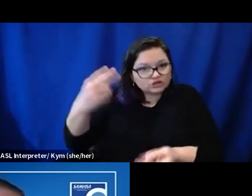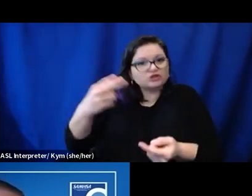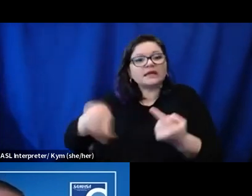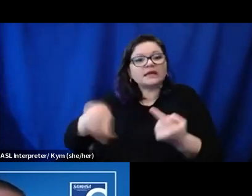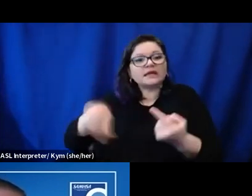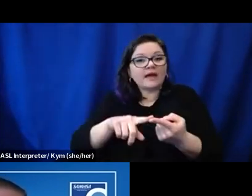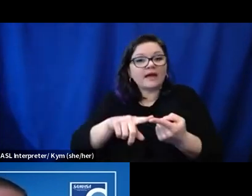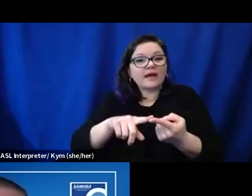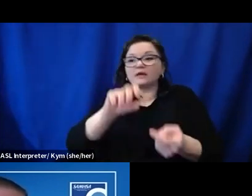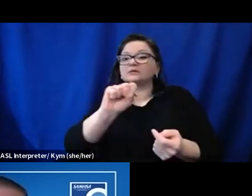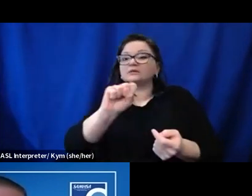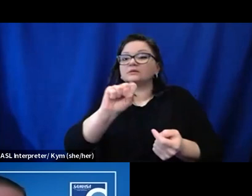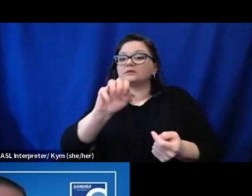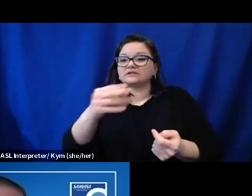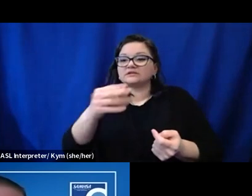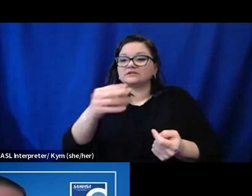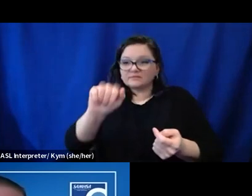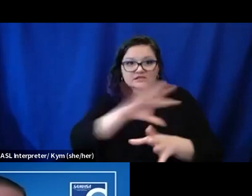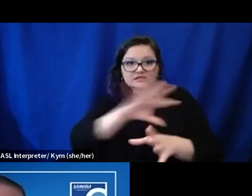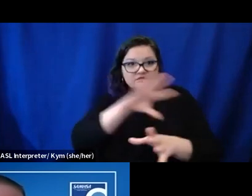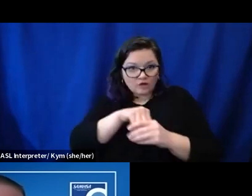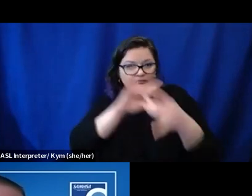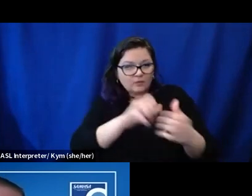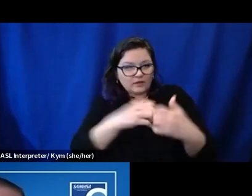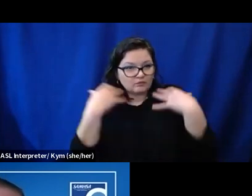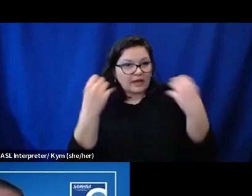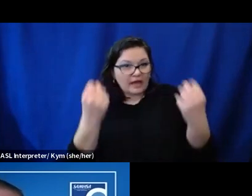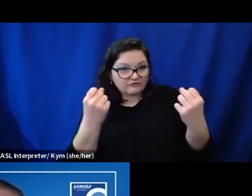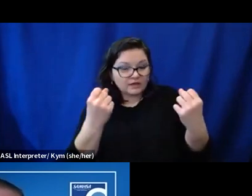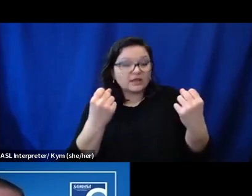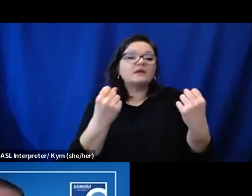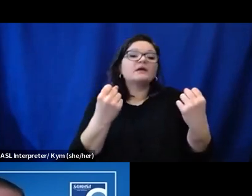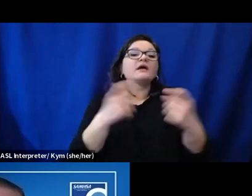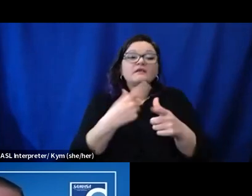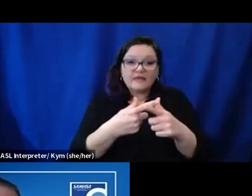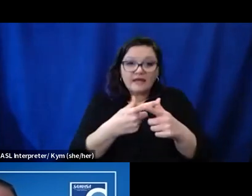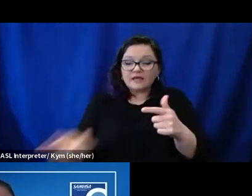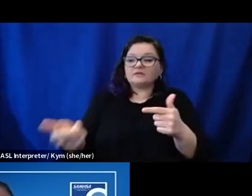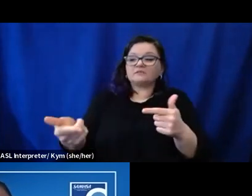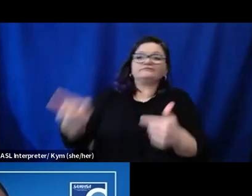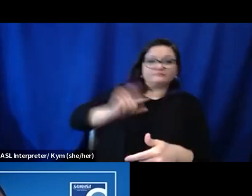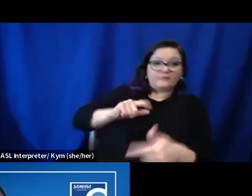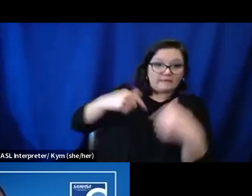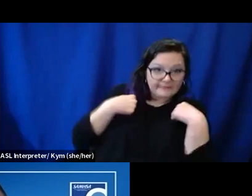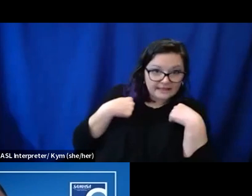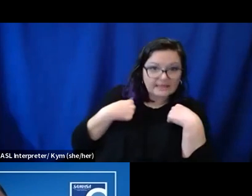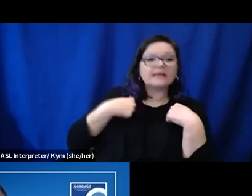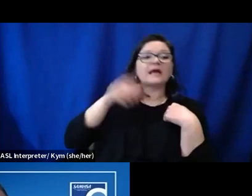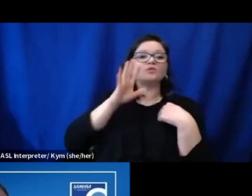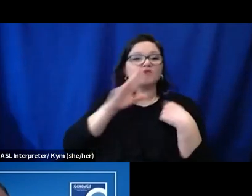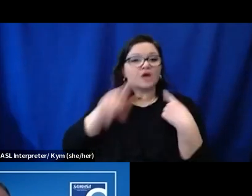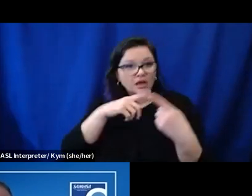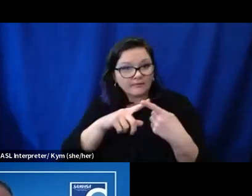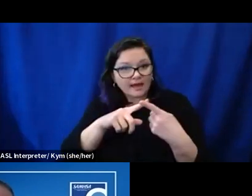SAMHSA's involvement as it relates to recovery. Then I'm going to go next. I'm going to talk about our